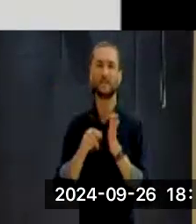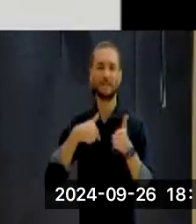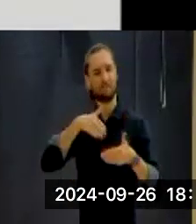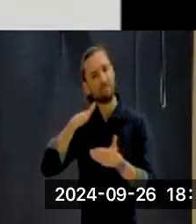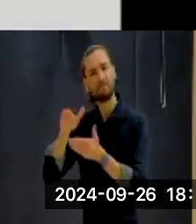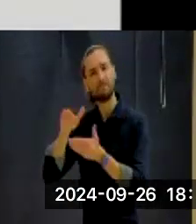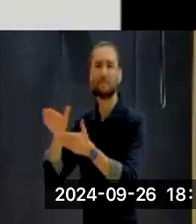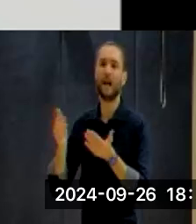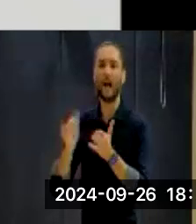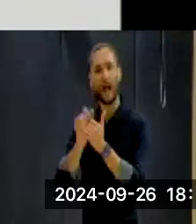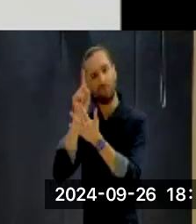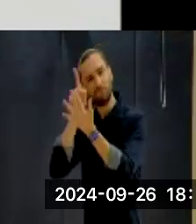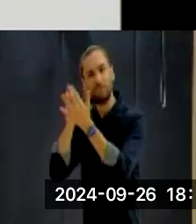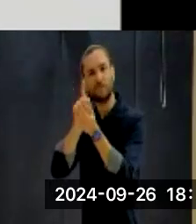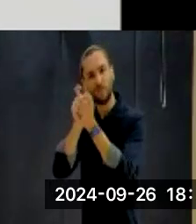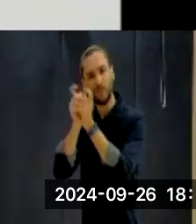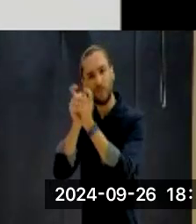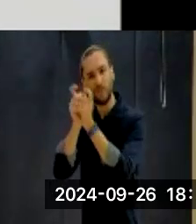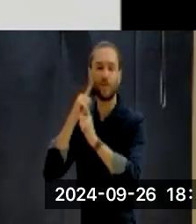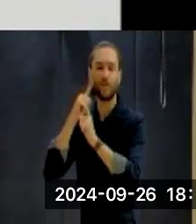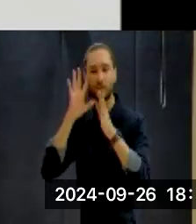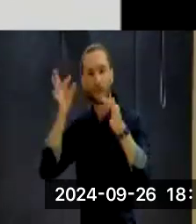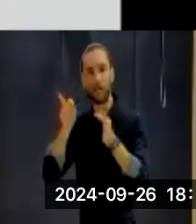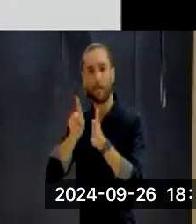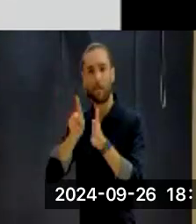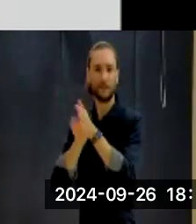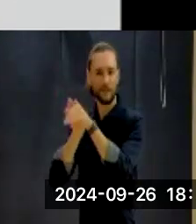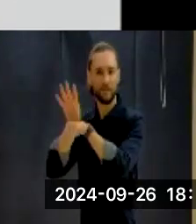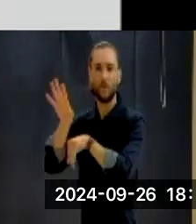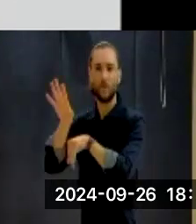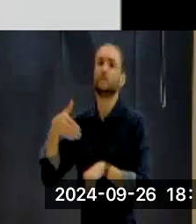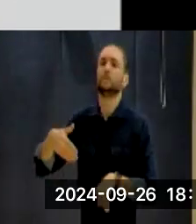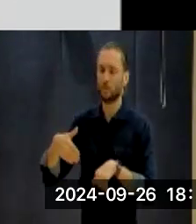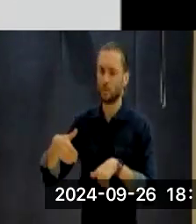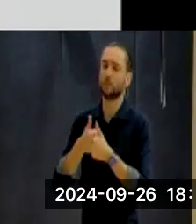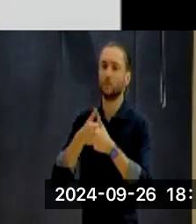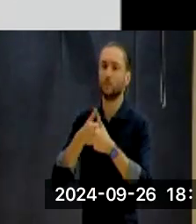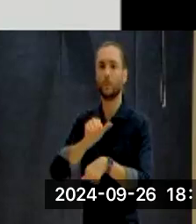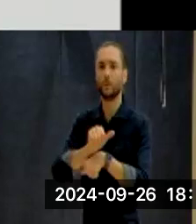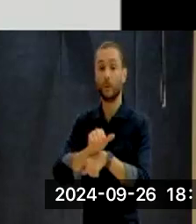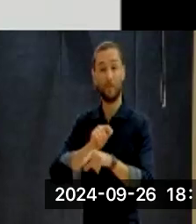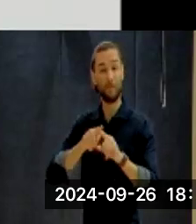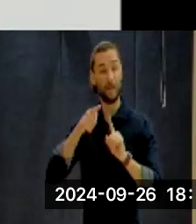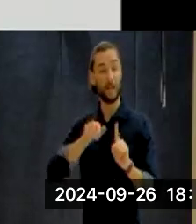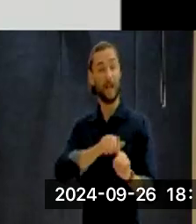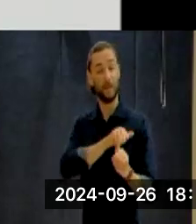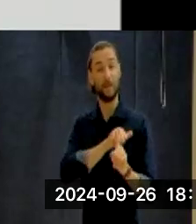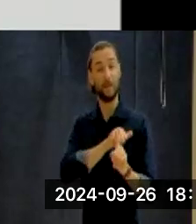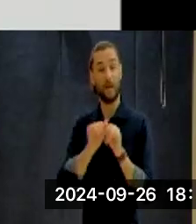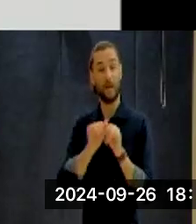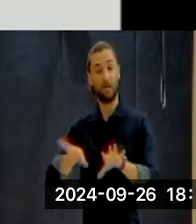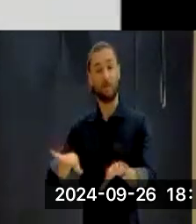change making in the policy arena, and that's hard enough to do. But when we're talking about changing attitudes, when we're talking